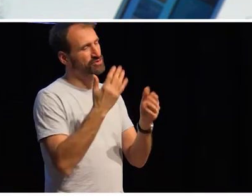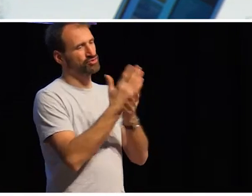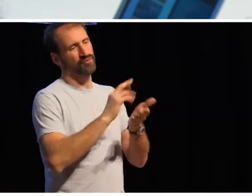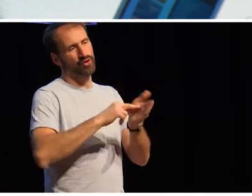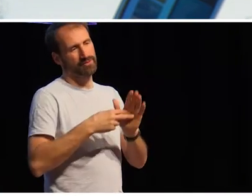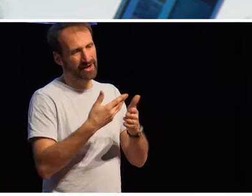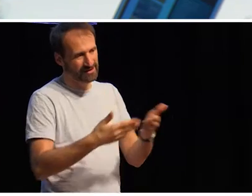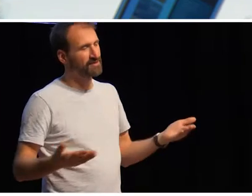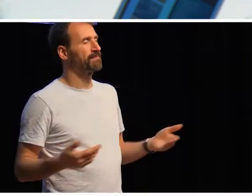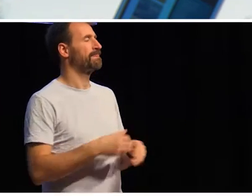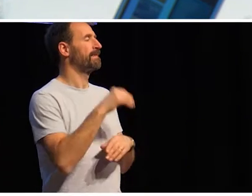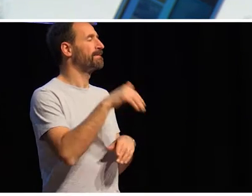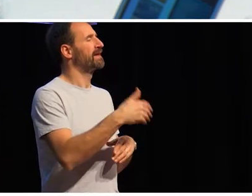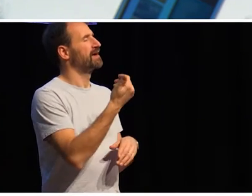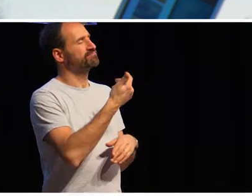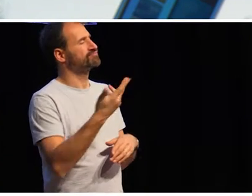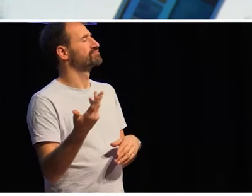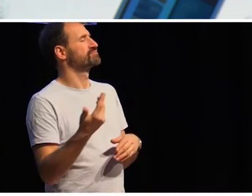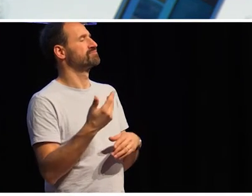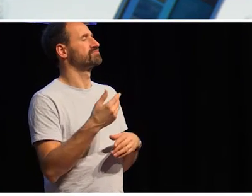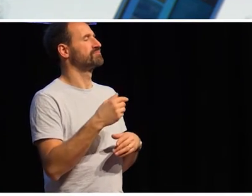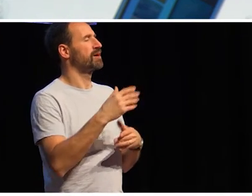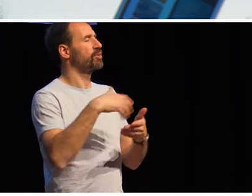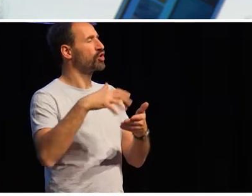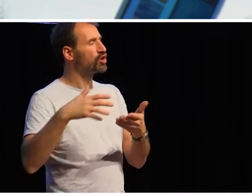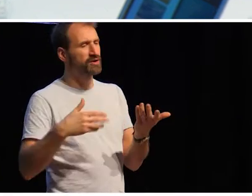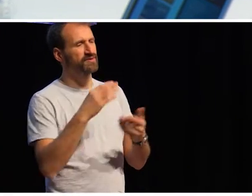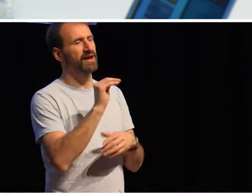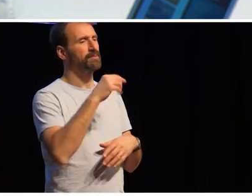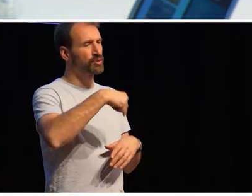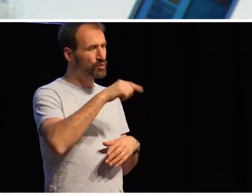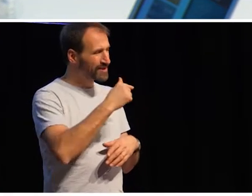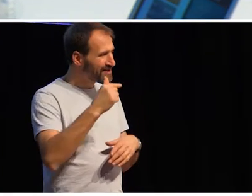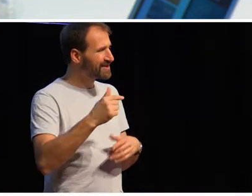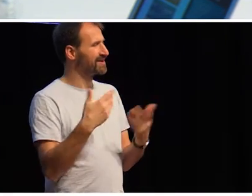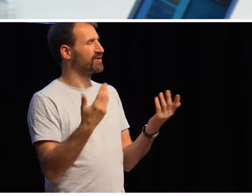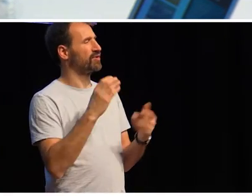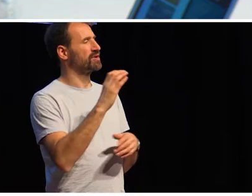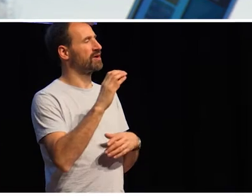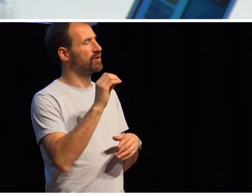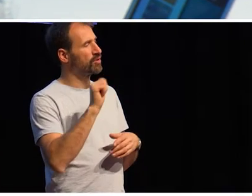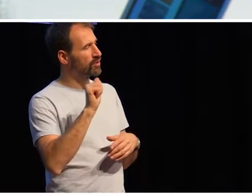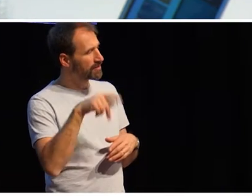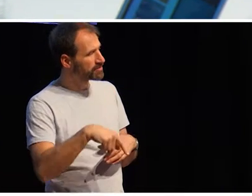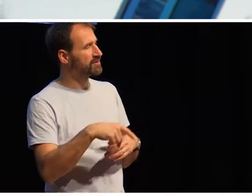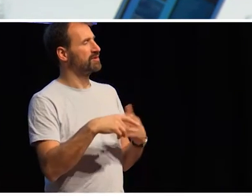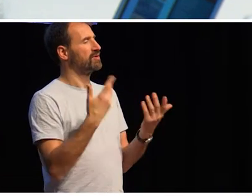protocols that you need, like MQTT or legacy protocols like Modbus, also support for Bluetooth